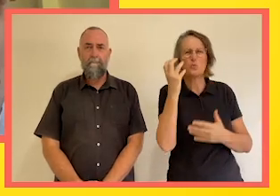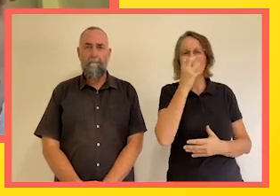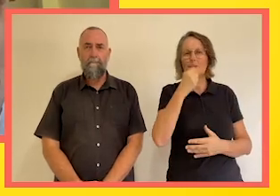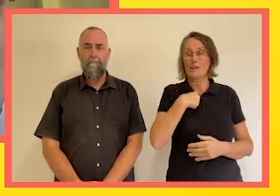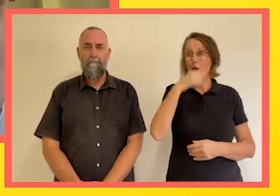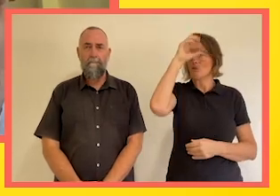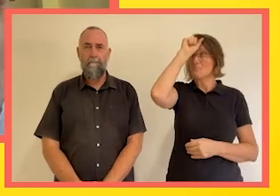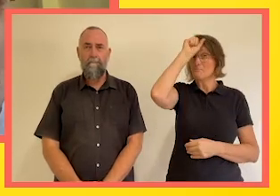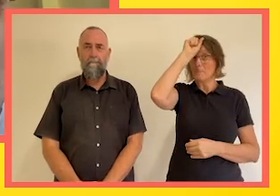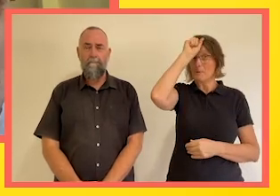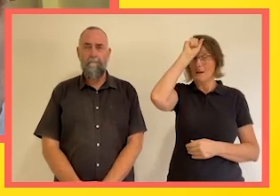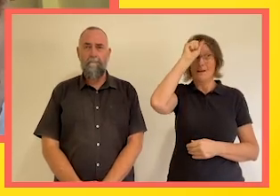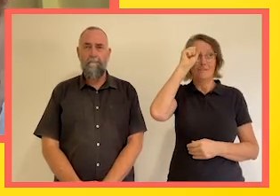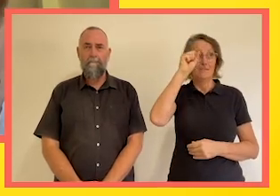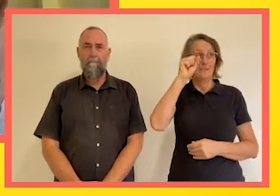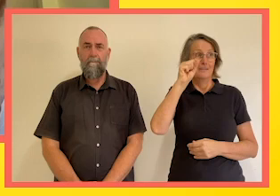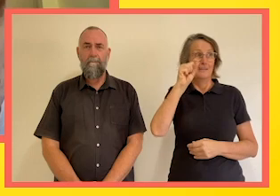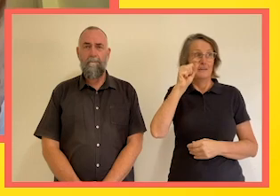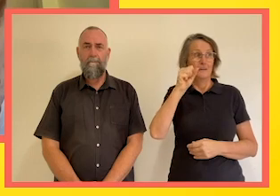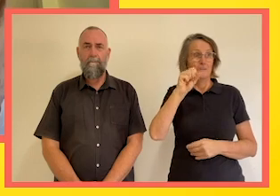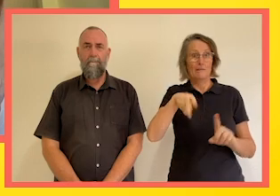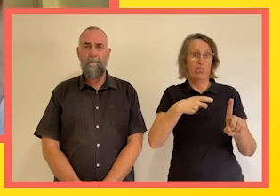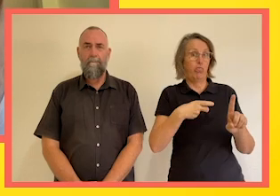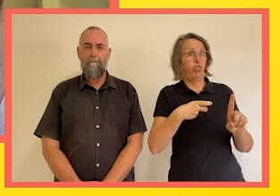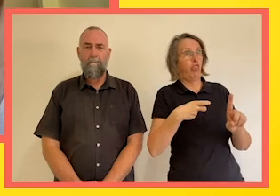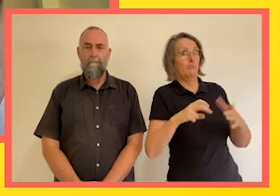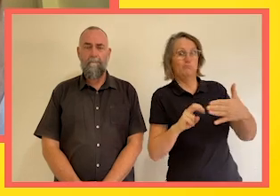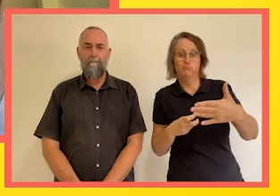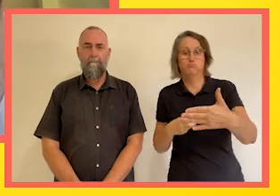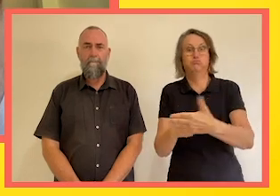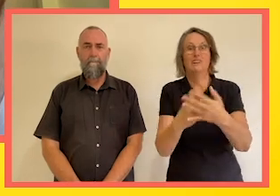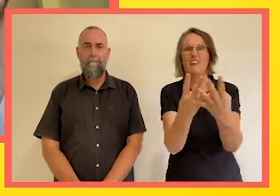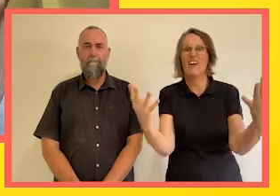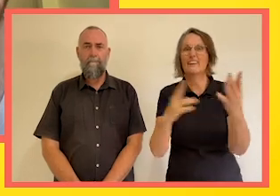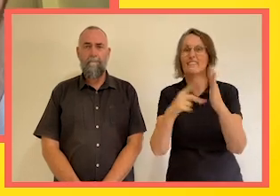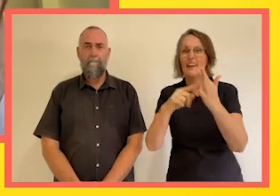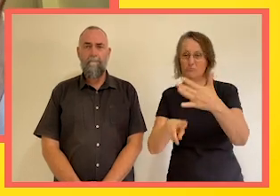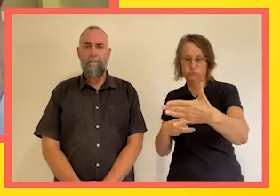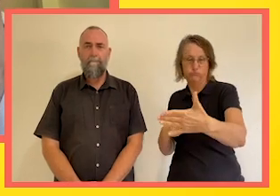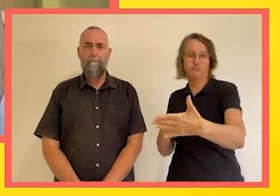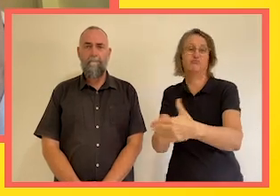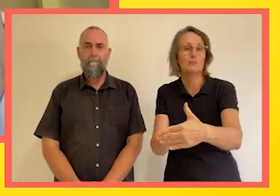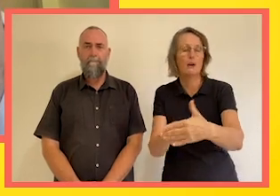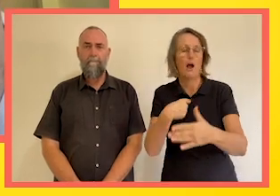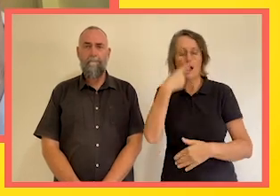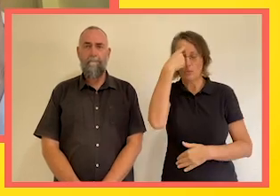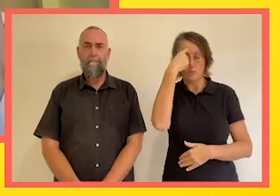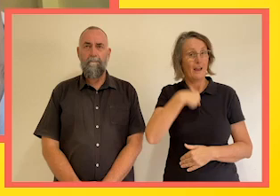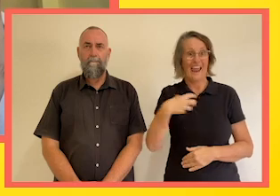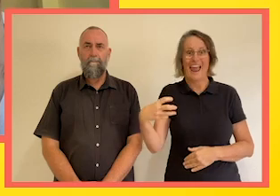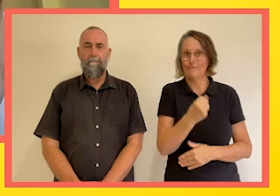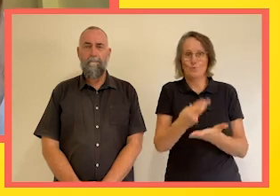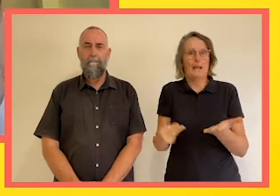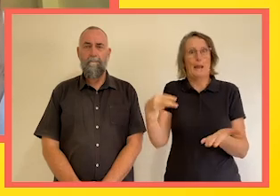remember thinking when I was like hanging upside down in the nets, and I just thought, I need to move and get